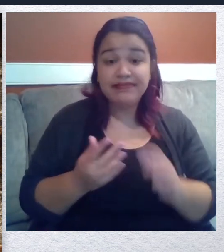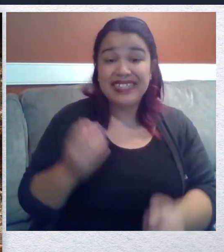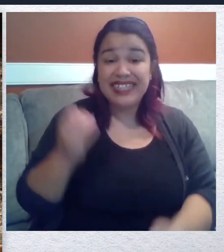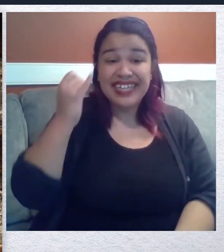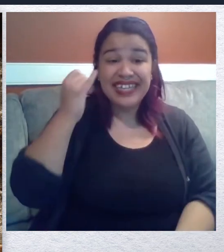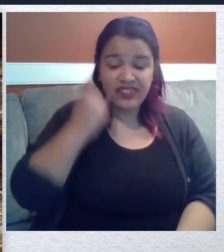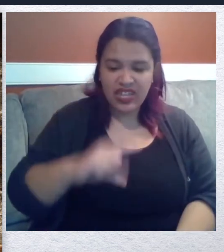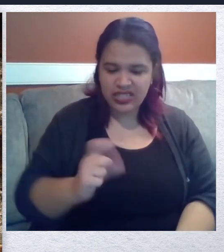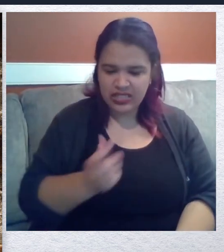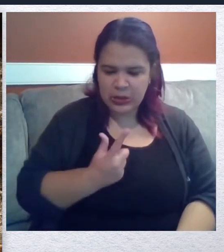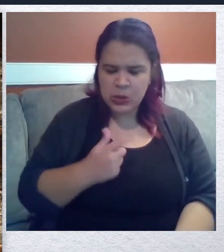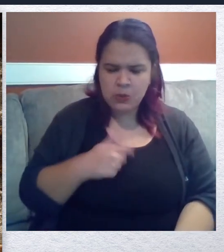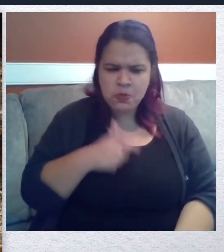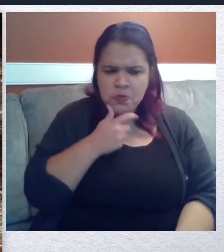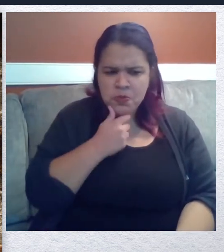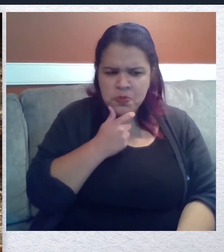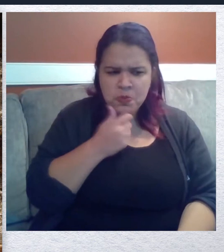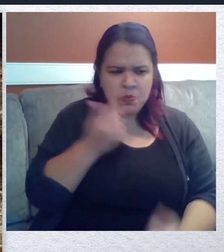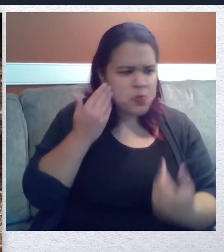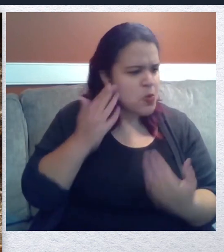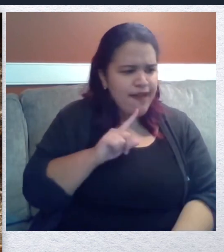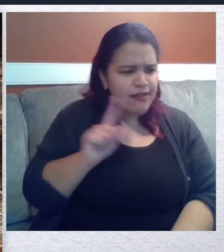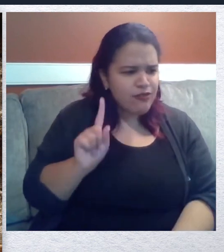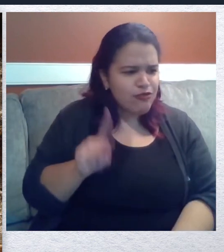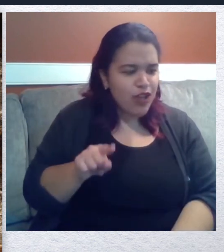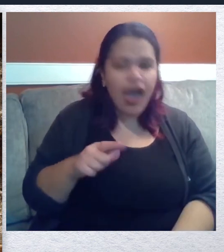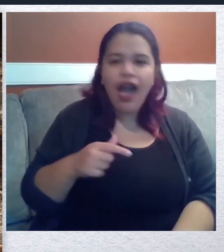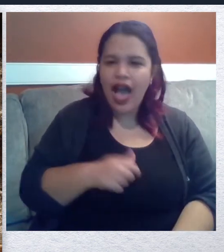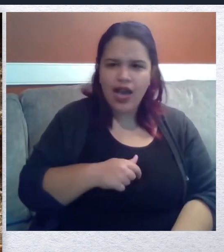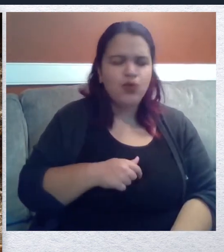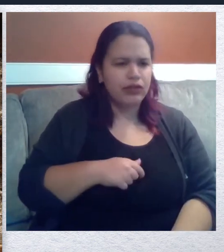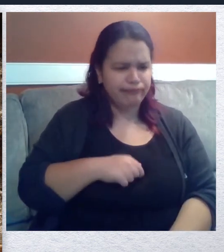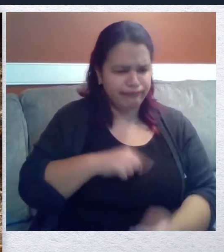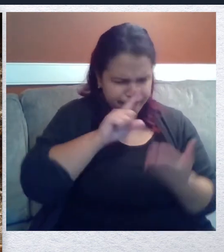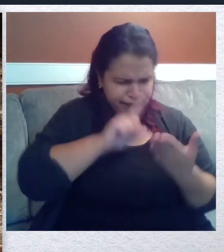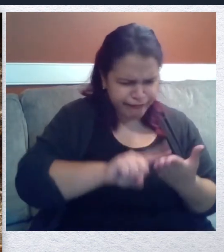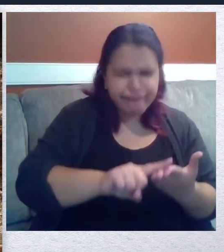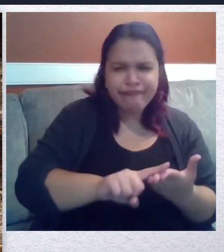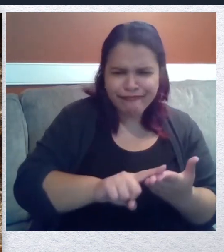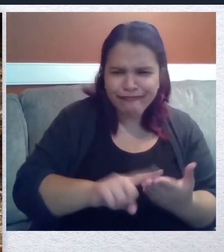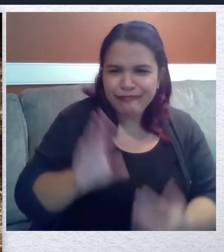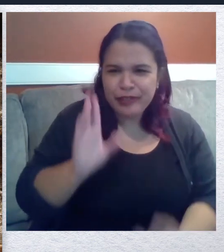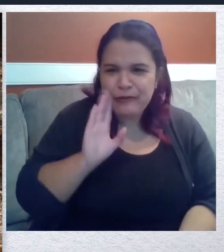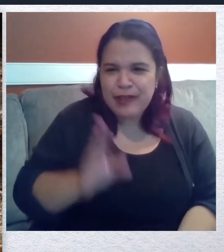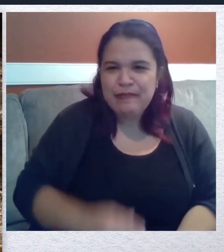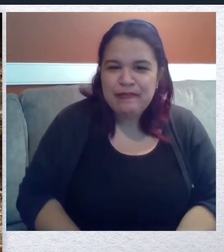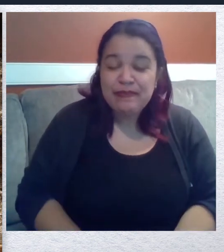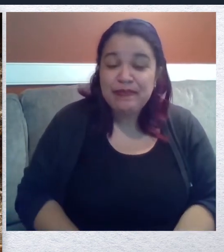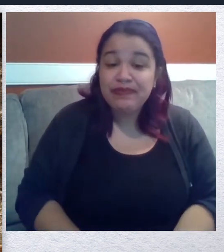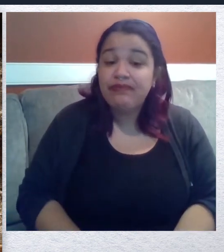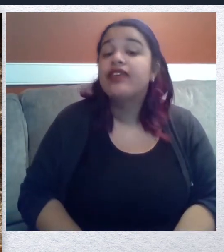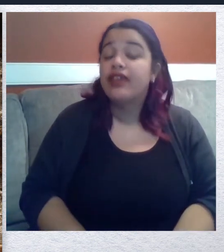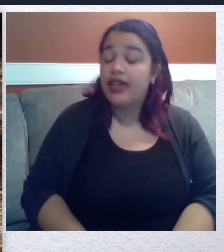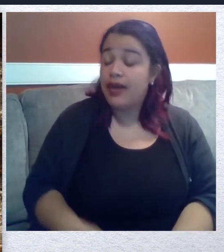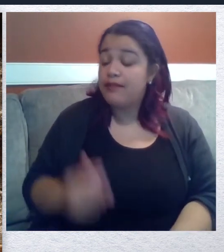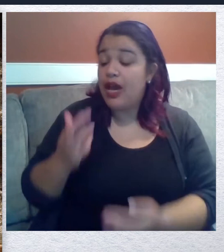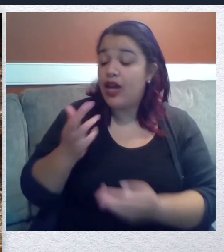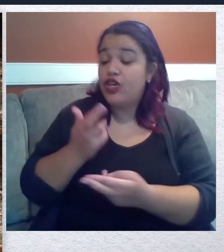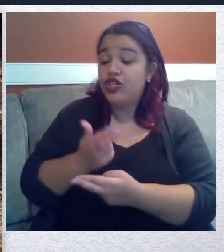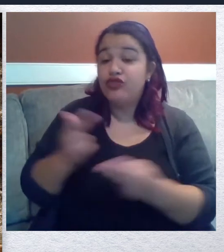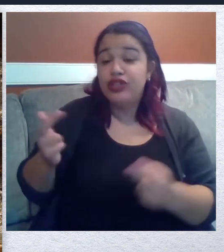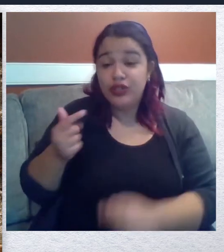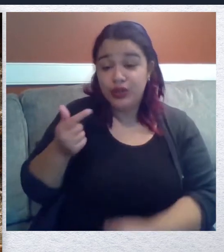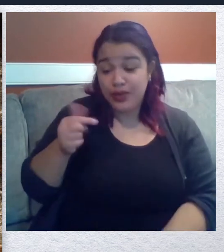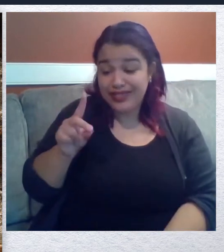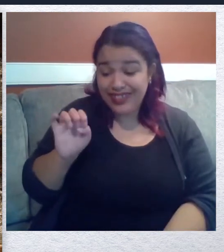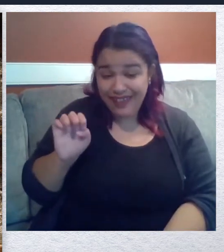the answer, I will find the person who does. My email and phone number are included in the resource guide as well as the